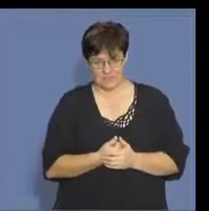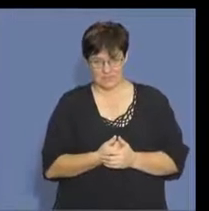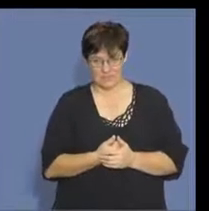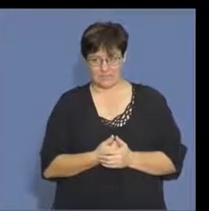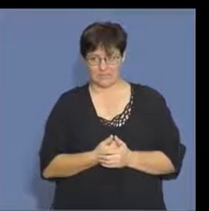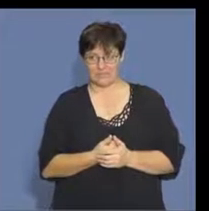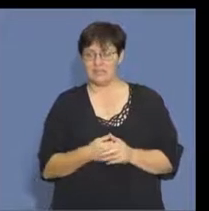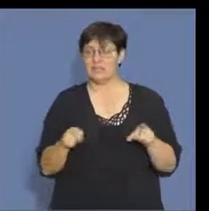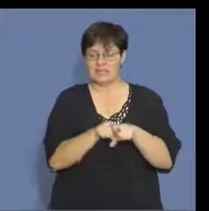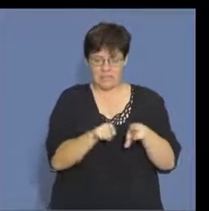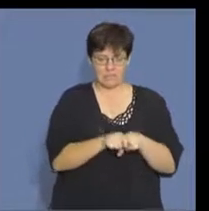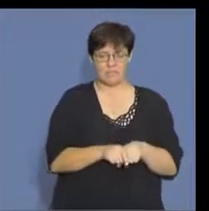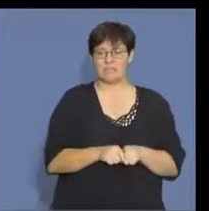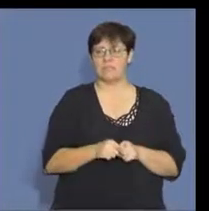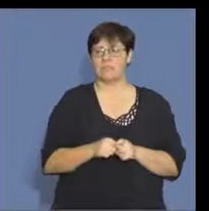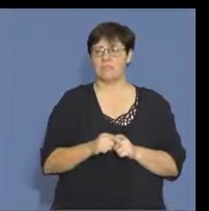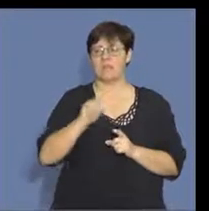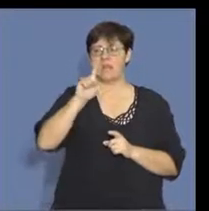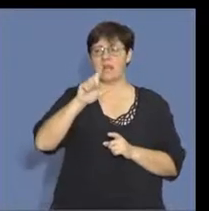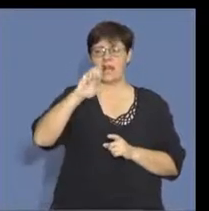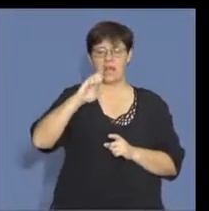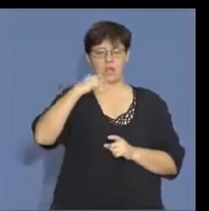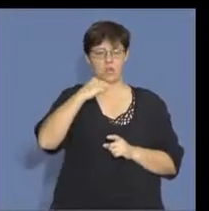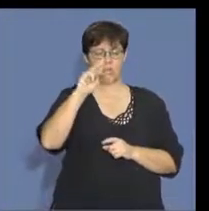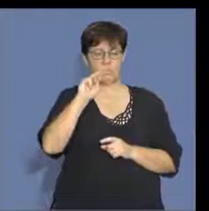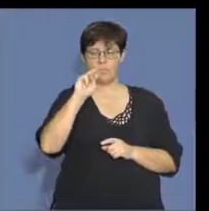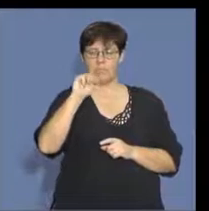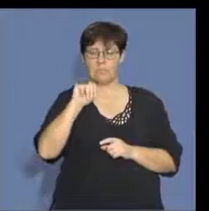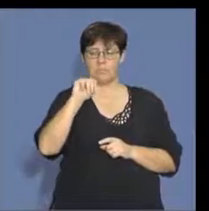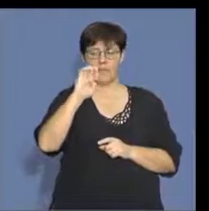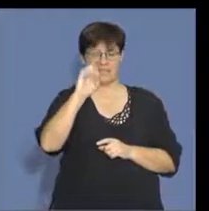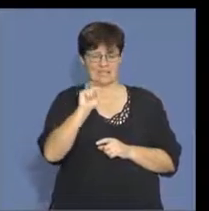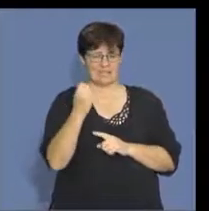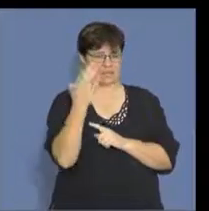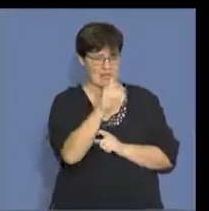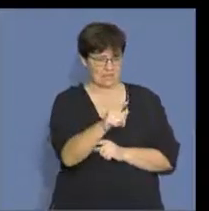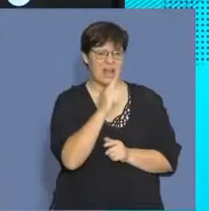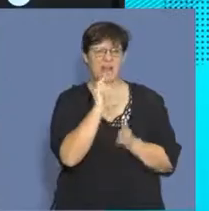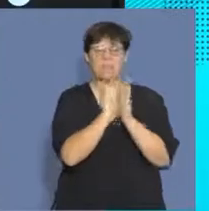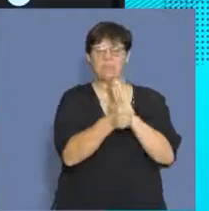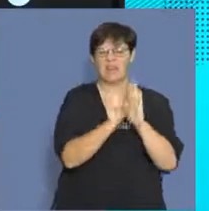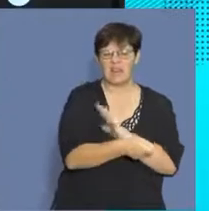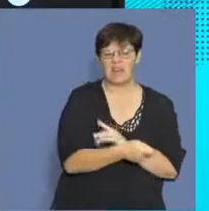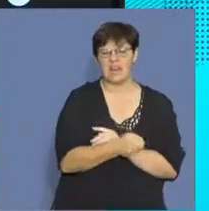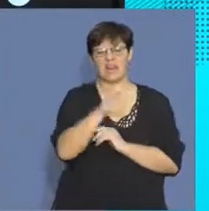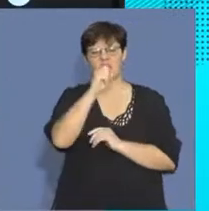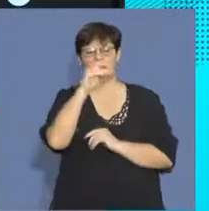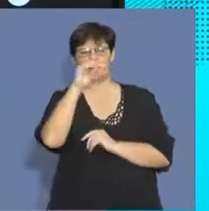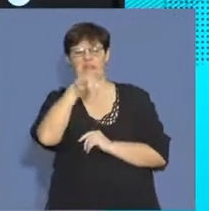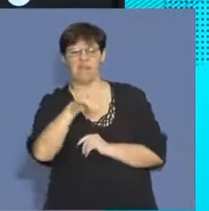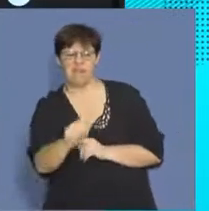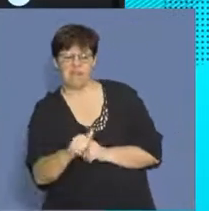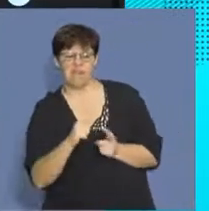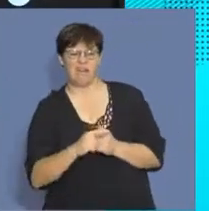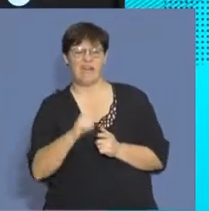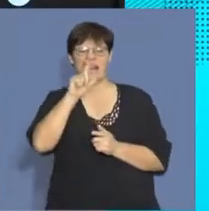We also have plants that are called leguminous plants. And examples of these are your bean plants, your soya plants, lots of